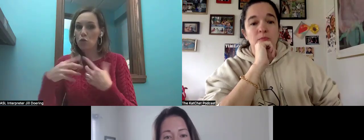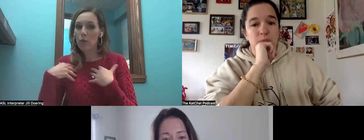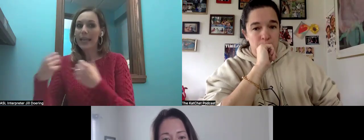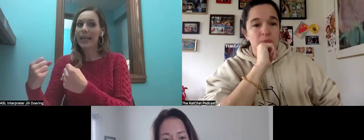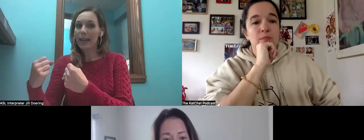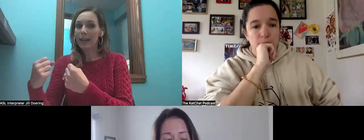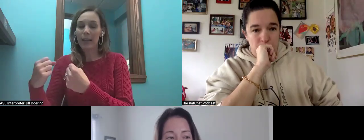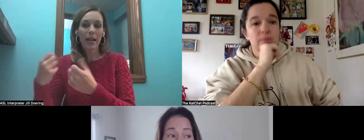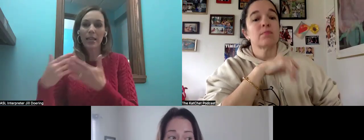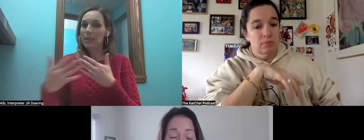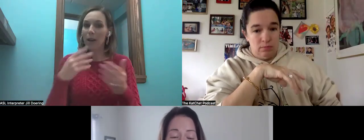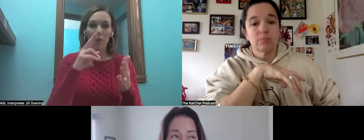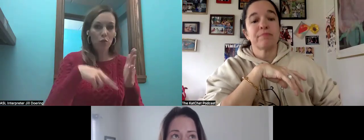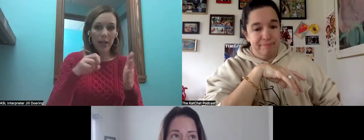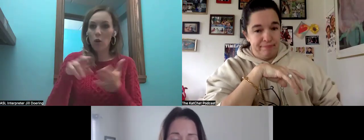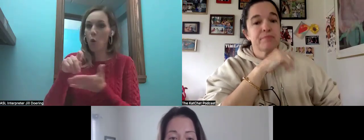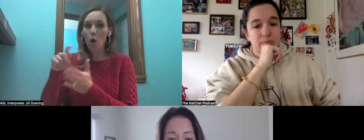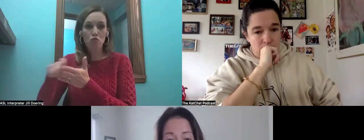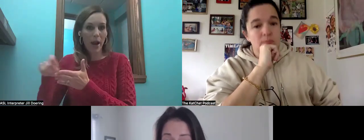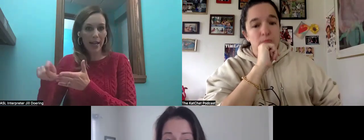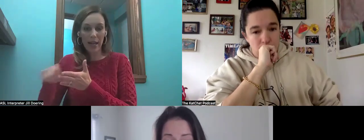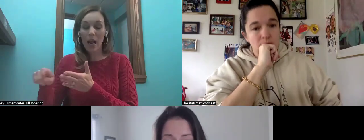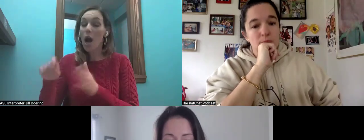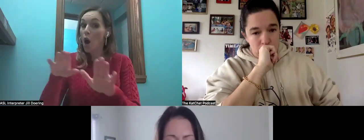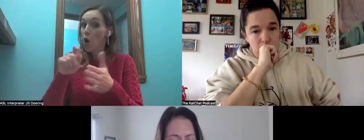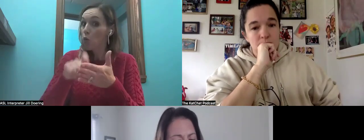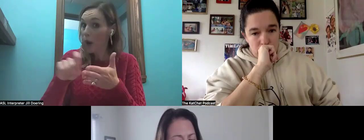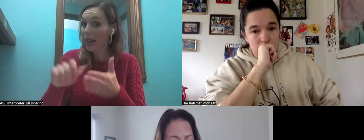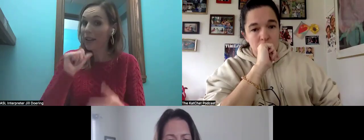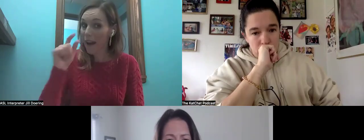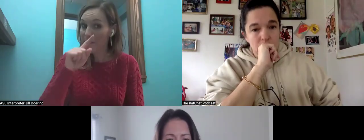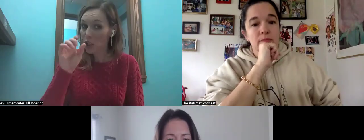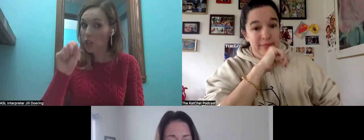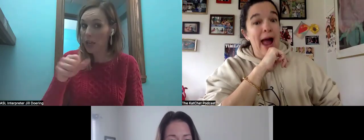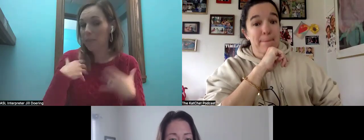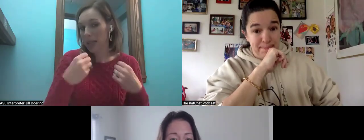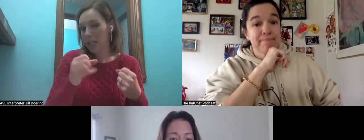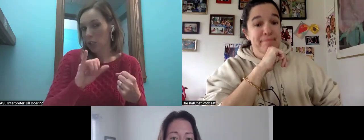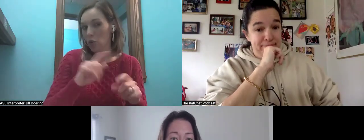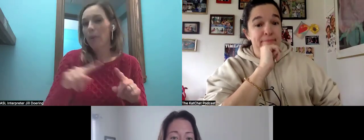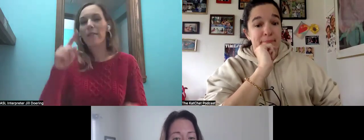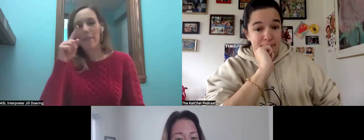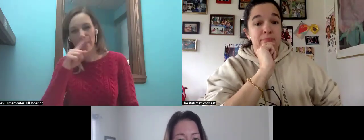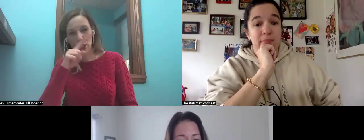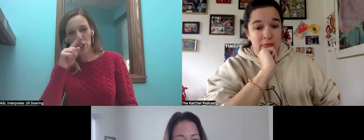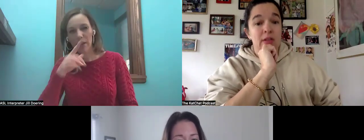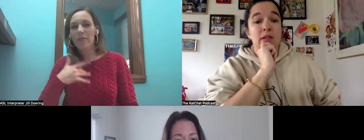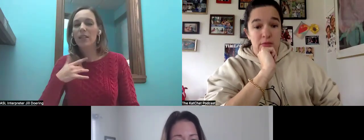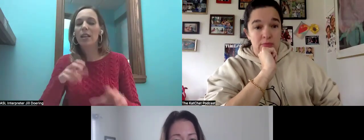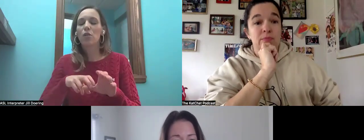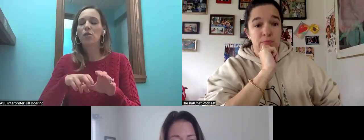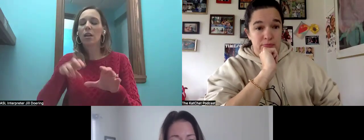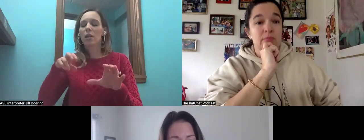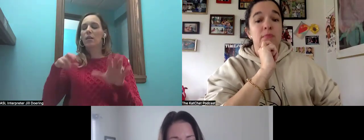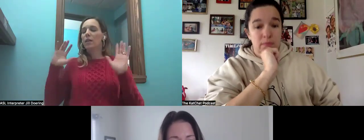you're writing fiction. Now, writing nonfiction can also be healing, but there's something about fiction because it yeah, pulls you away, gives you a break from this